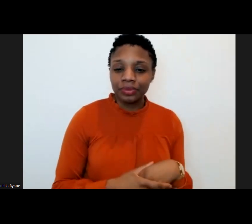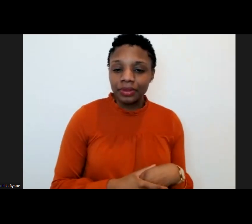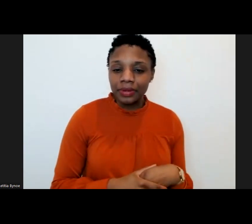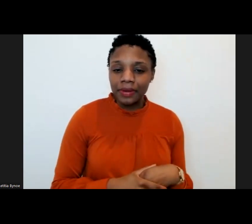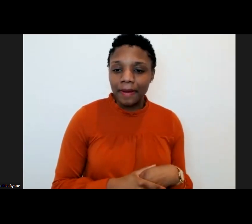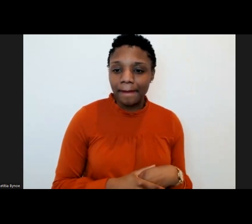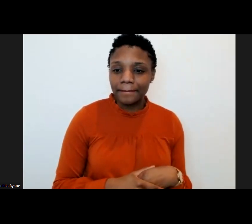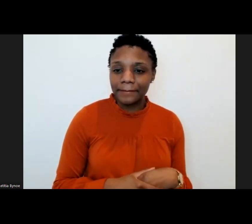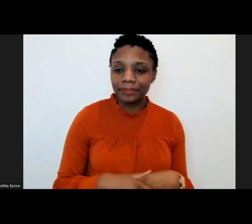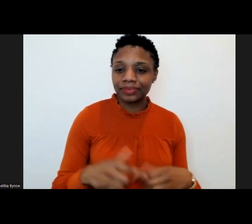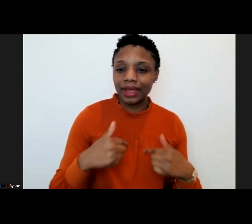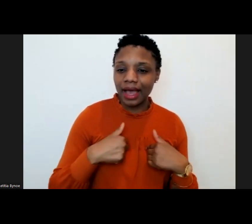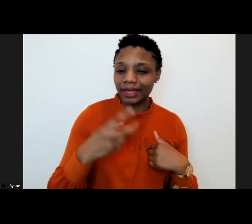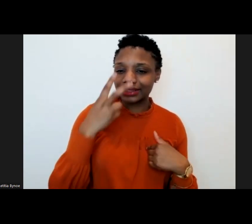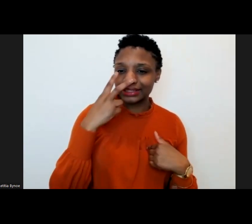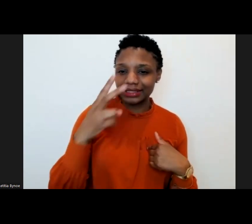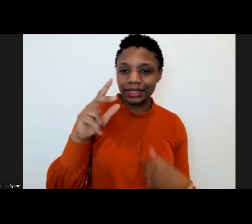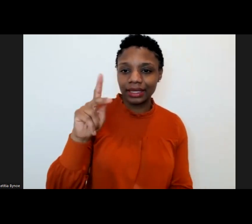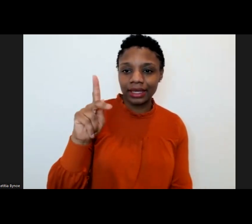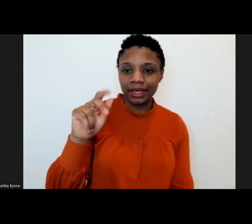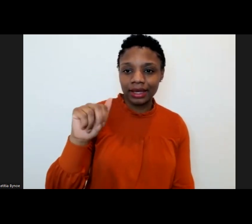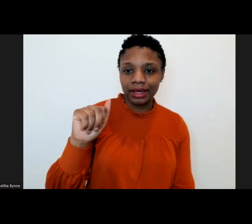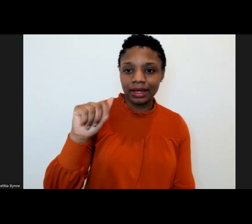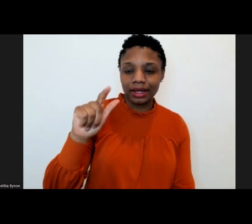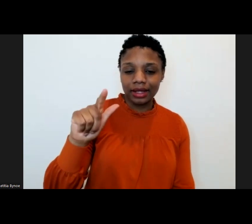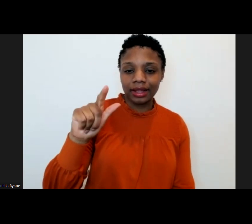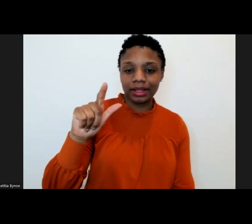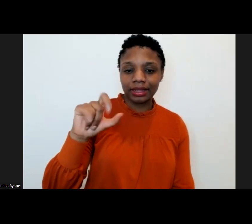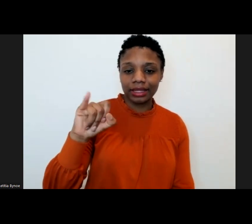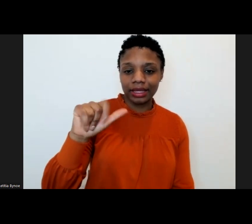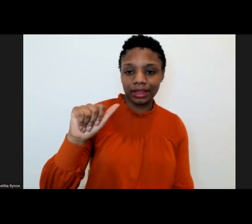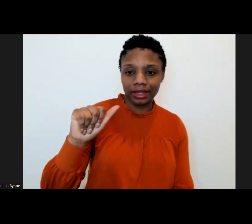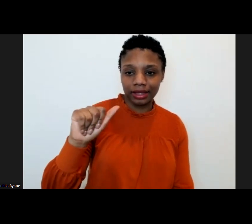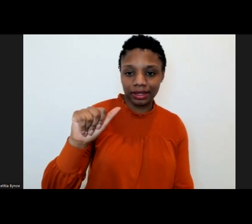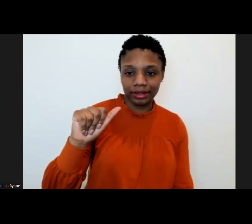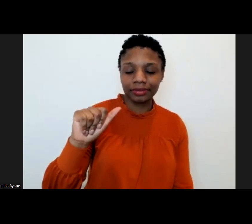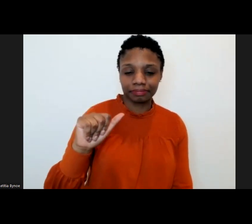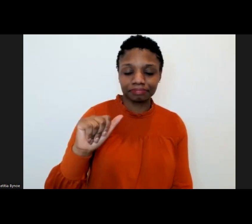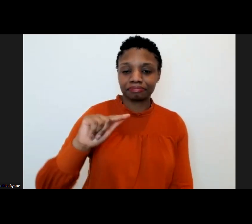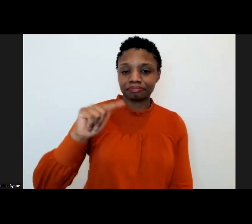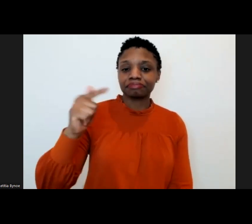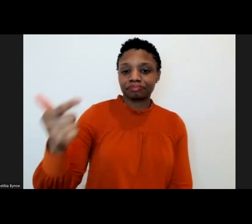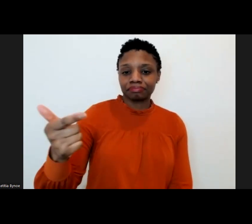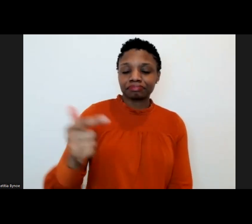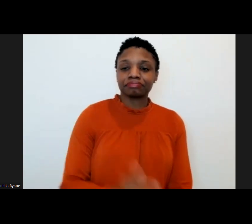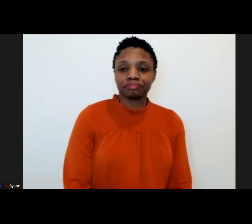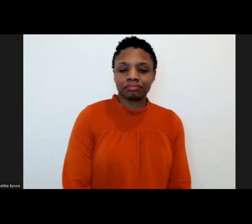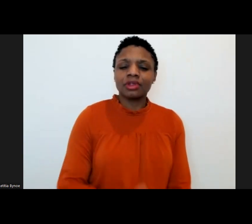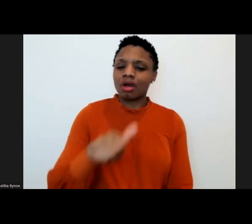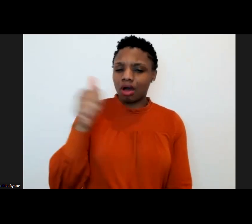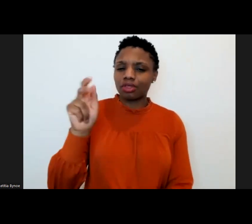think Kalila, and then Kessel, and then maybe you can help me see if there are